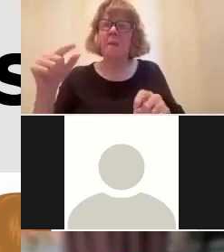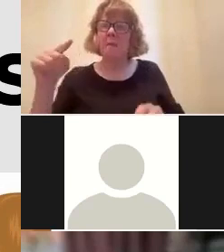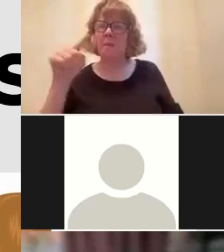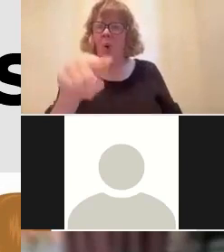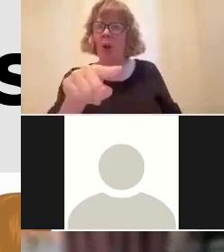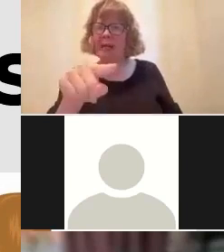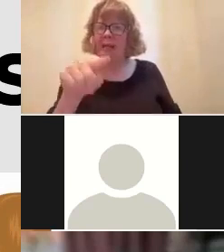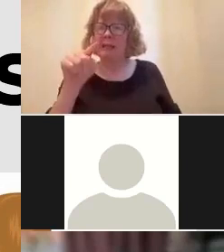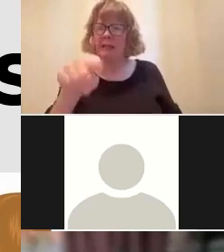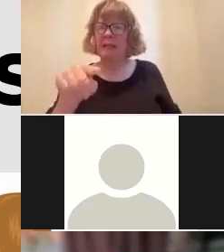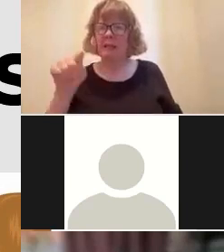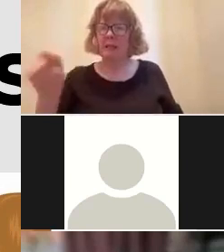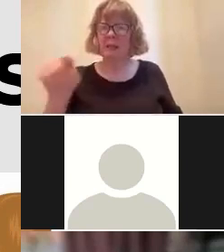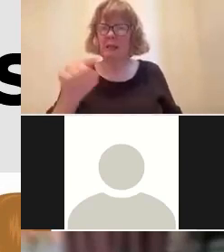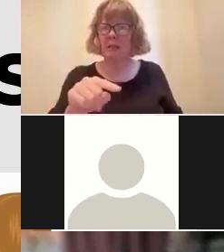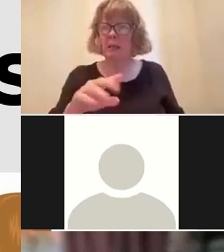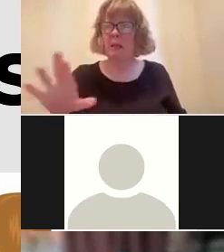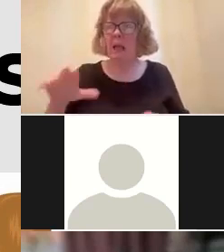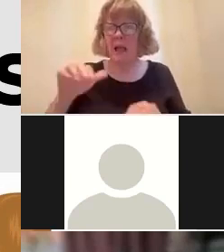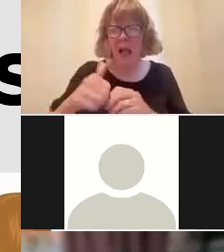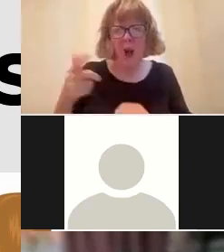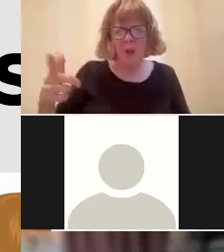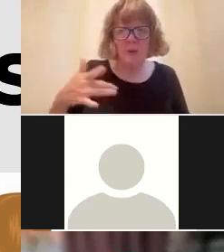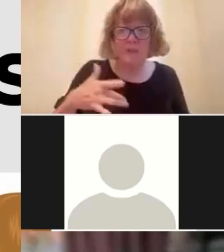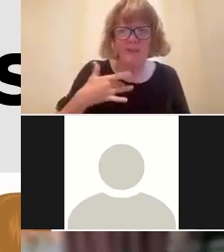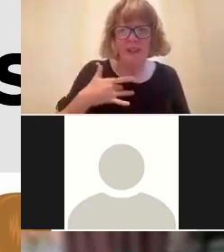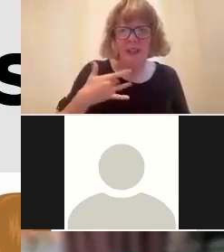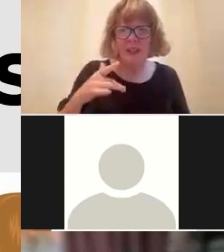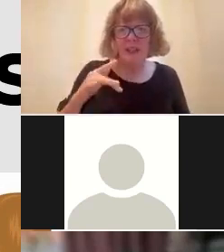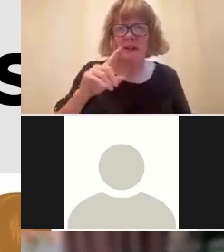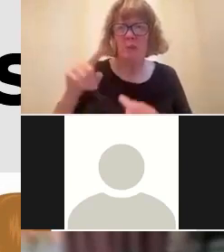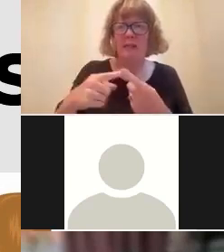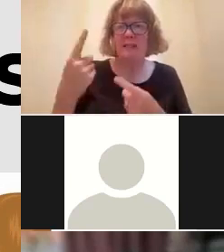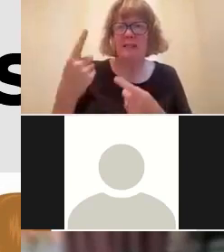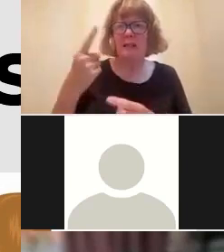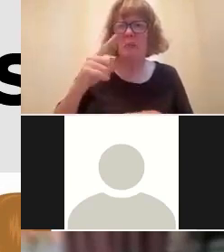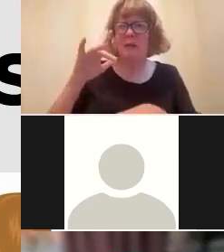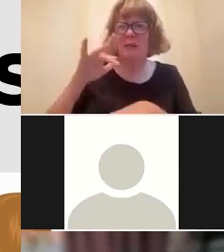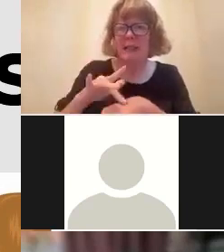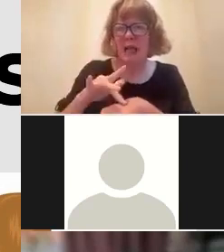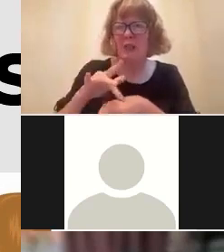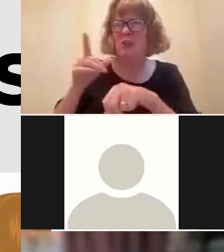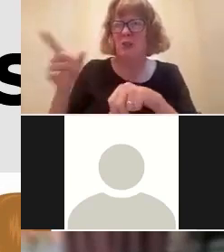they felt when someone touched them. It's very important to comprehend.